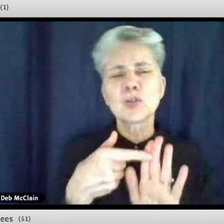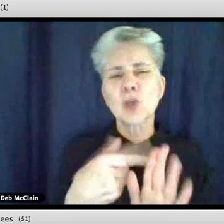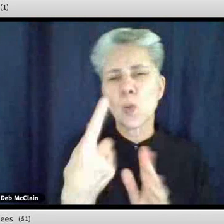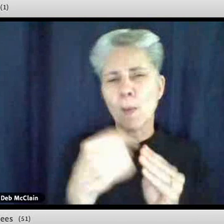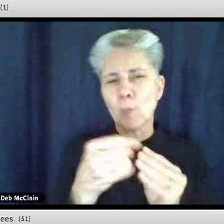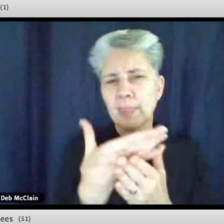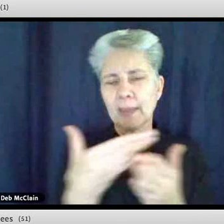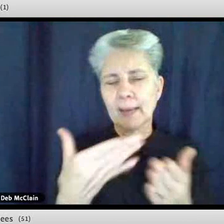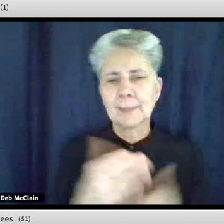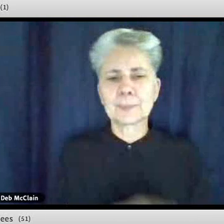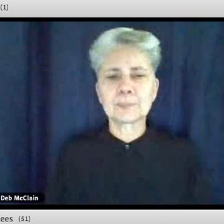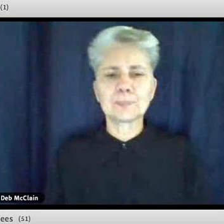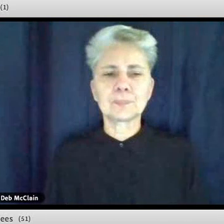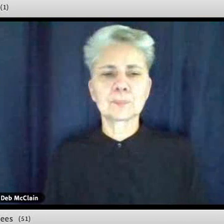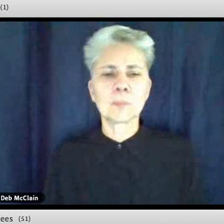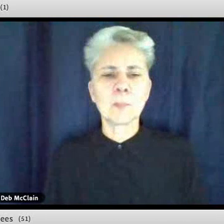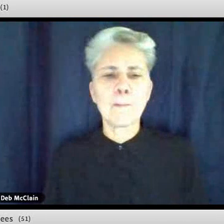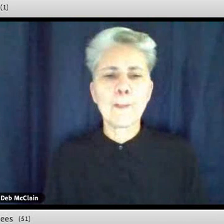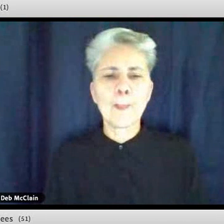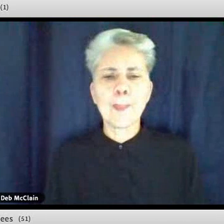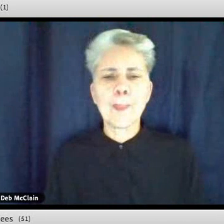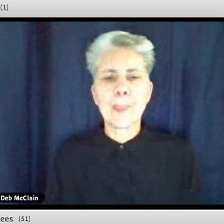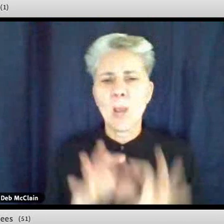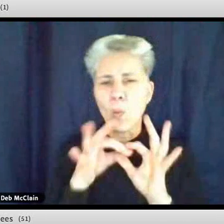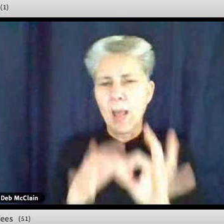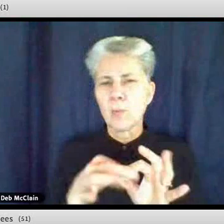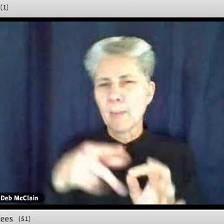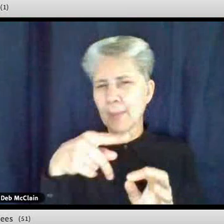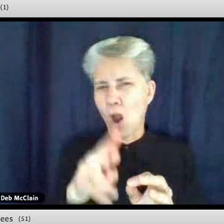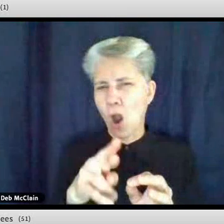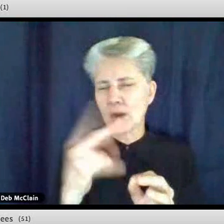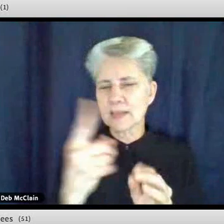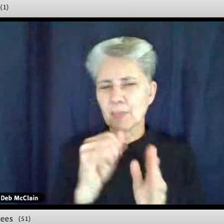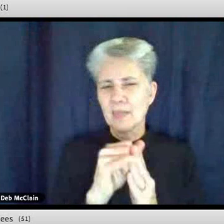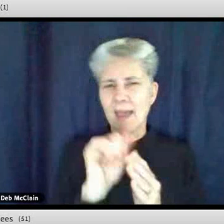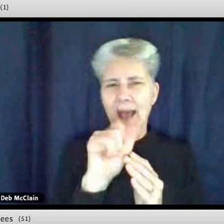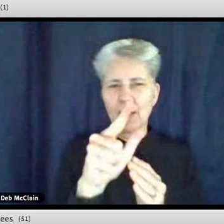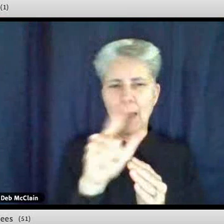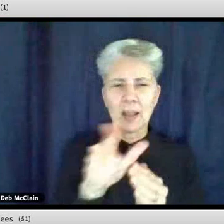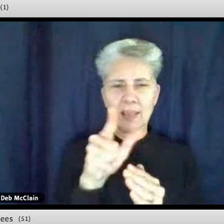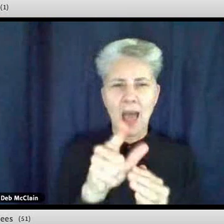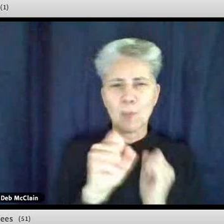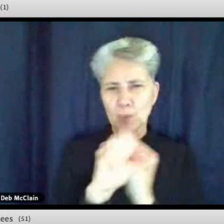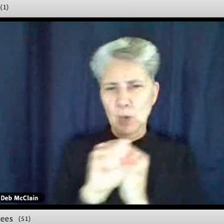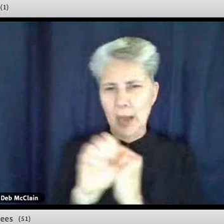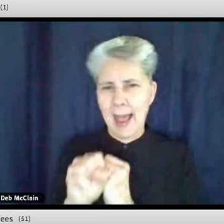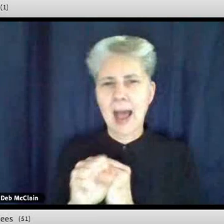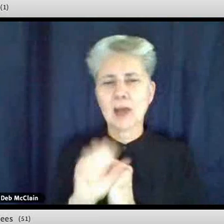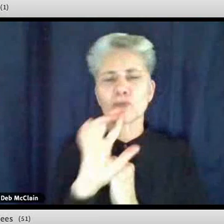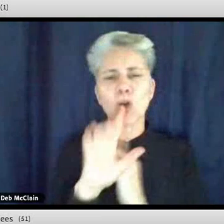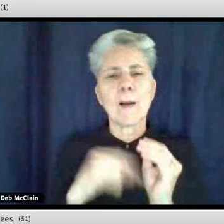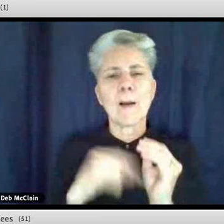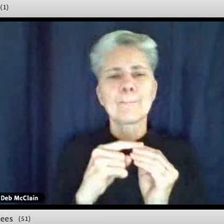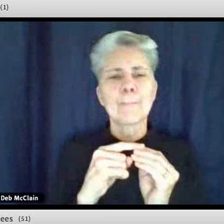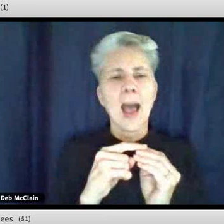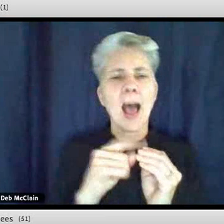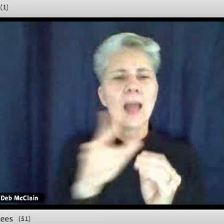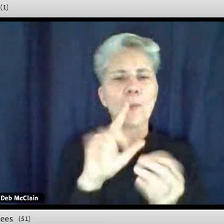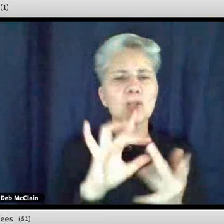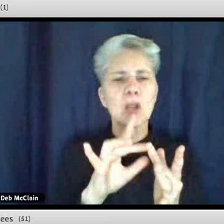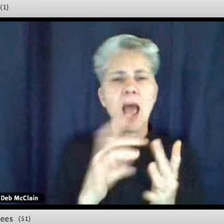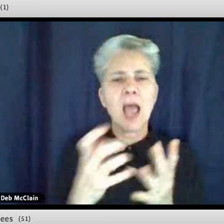this time. And then I just want to show you one last thing in terms of PR. This is something that Alabama libraries put out,